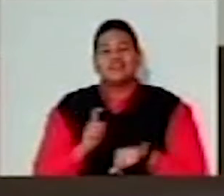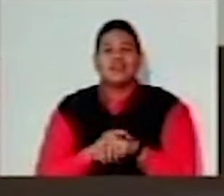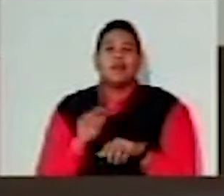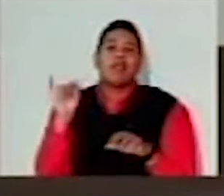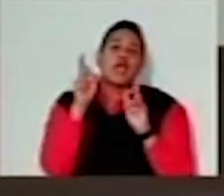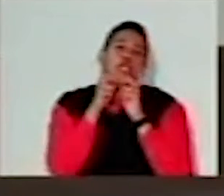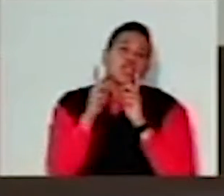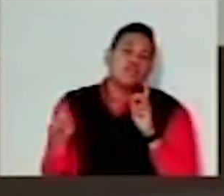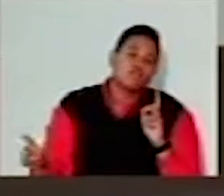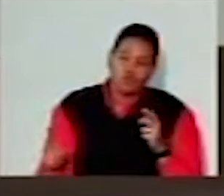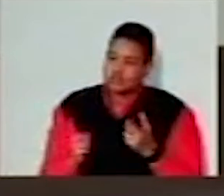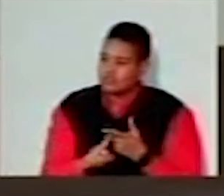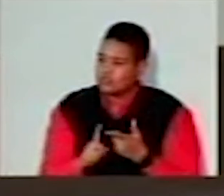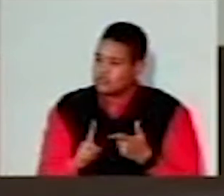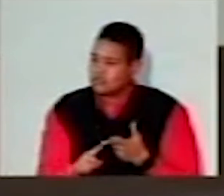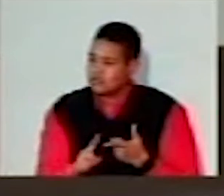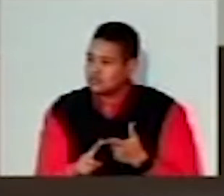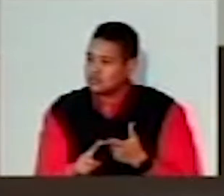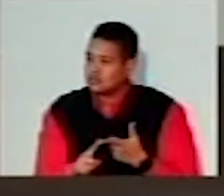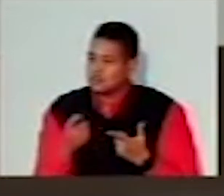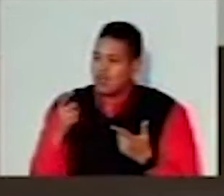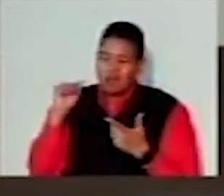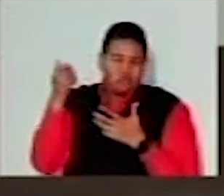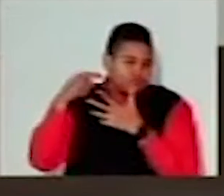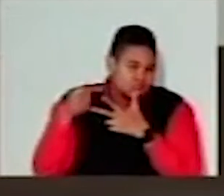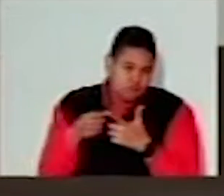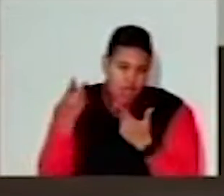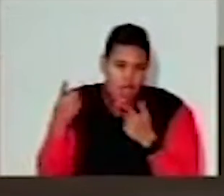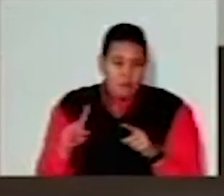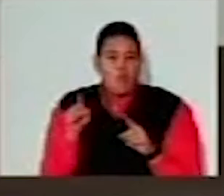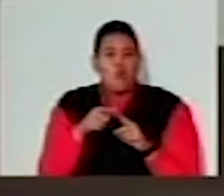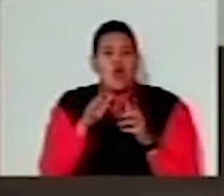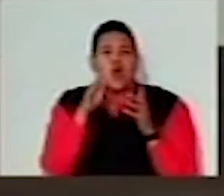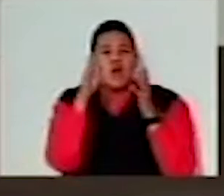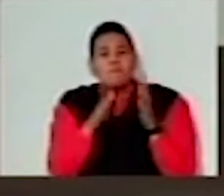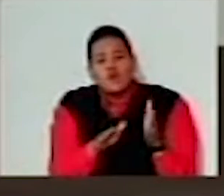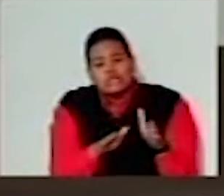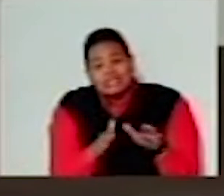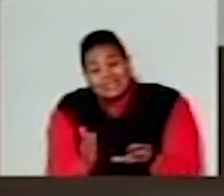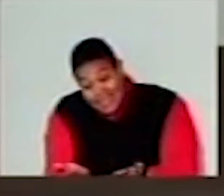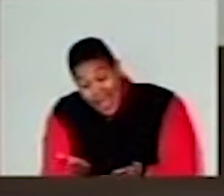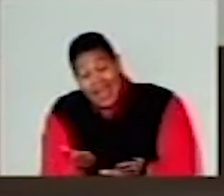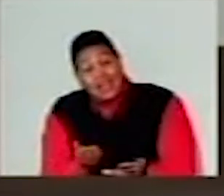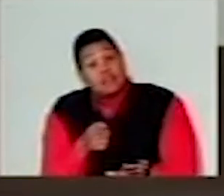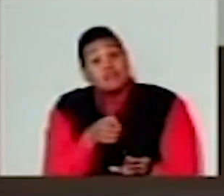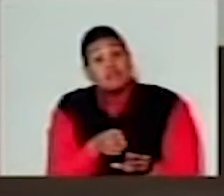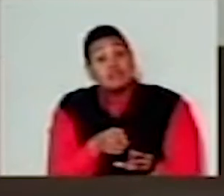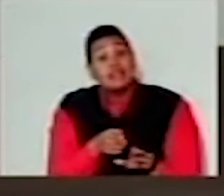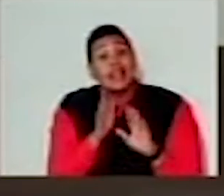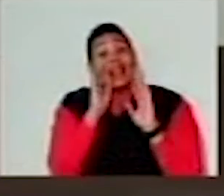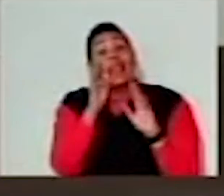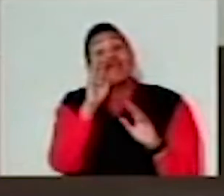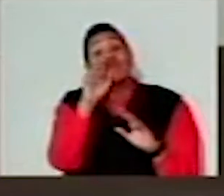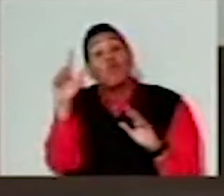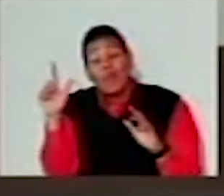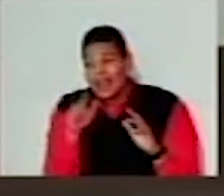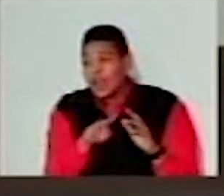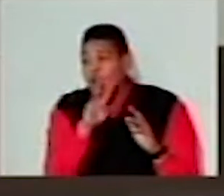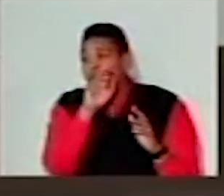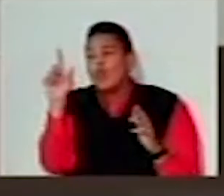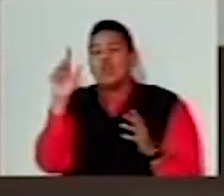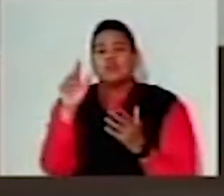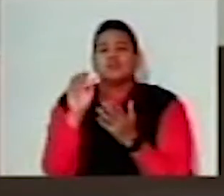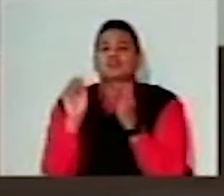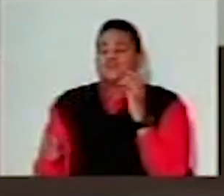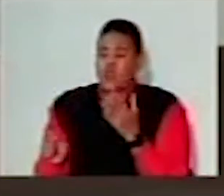and probate. Mr. Speaker, when a person dies, if he or she leaves a will, the will has to be